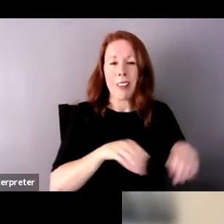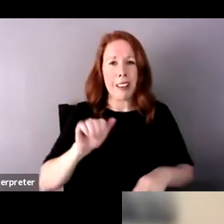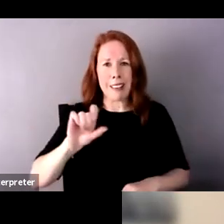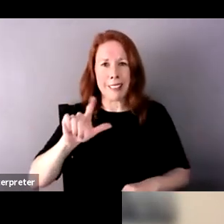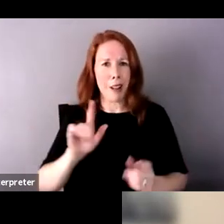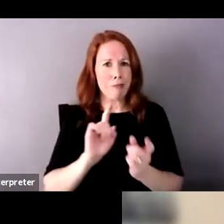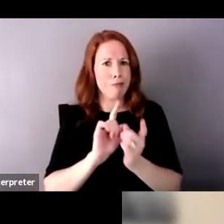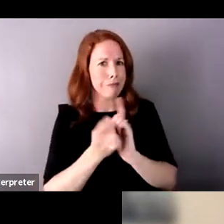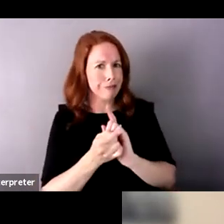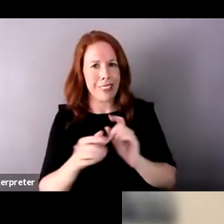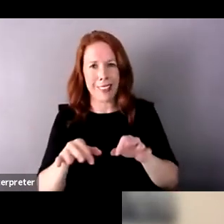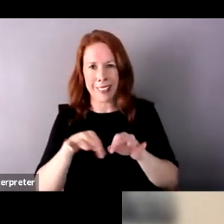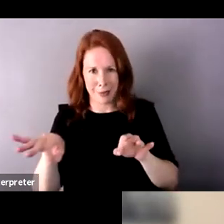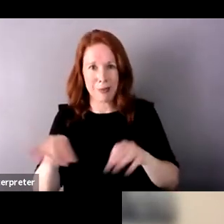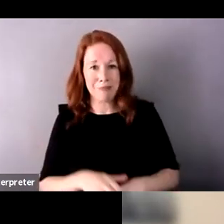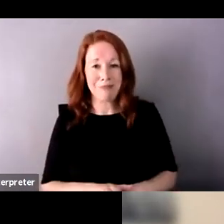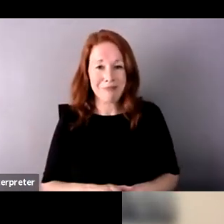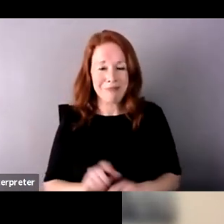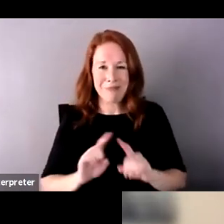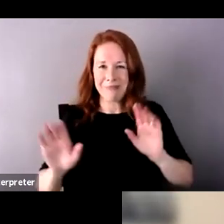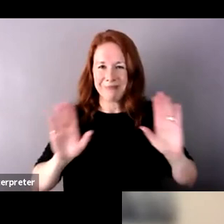than the English spoken language.